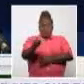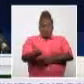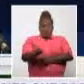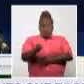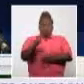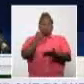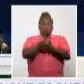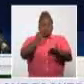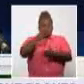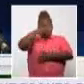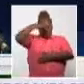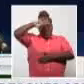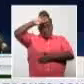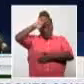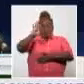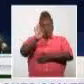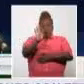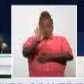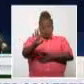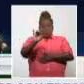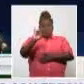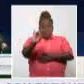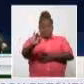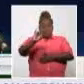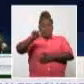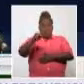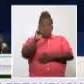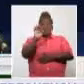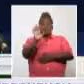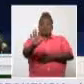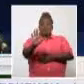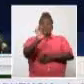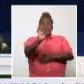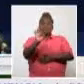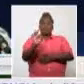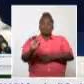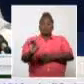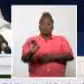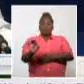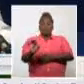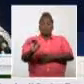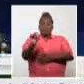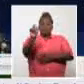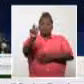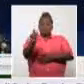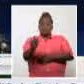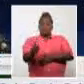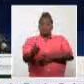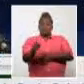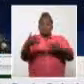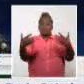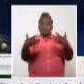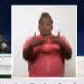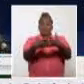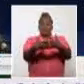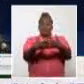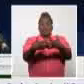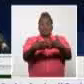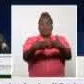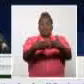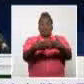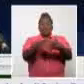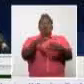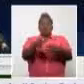Yesterday, in 3 cases, the source of infection could not be identified. And to date, the country accumulates